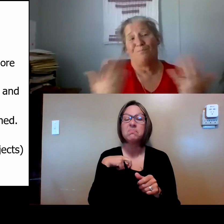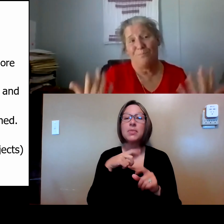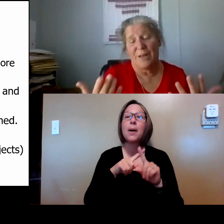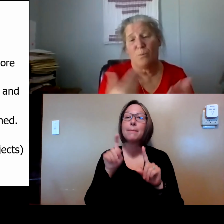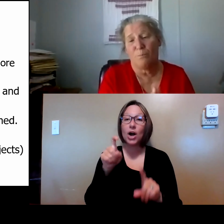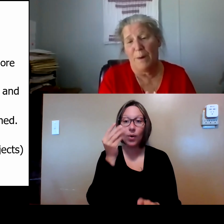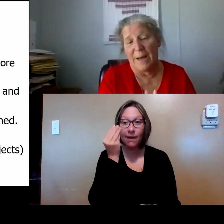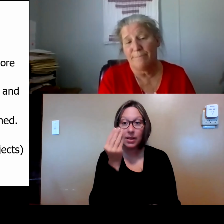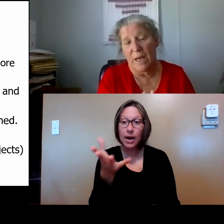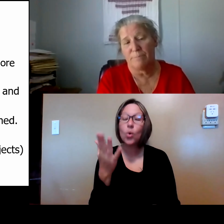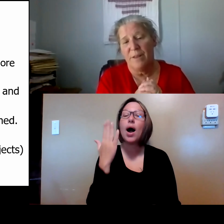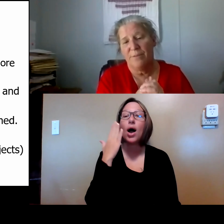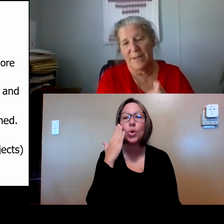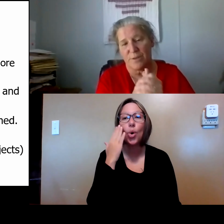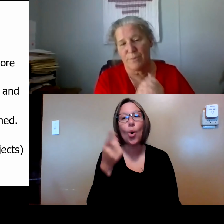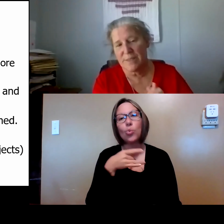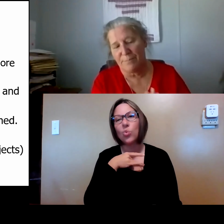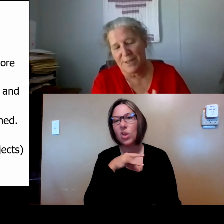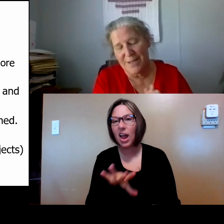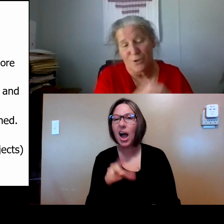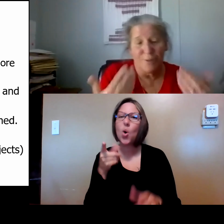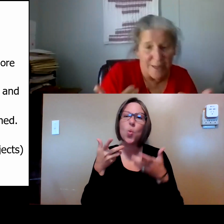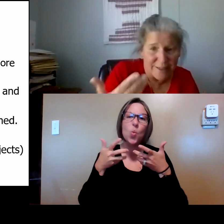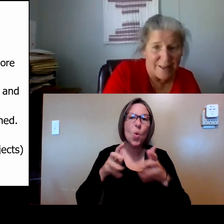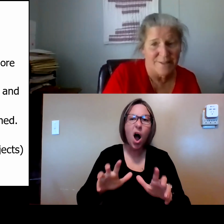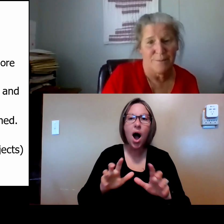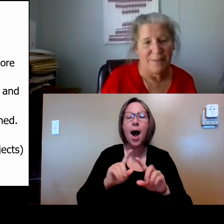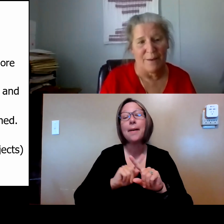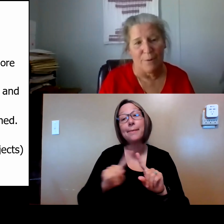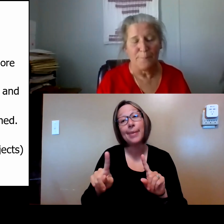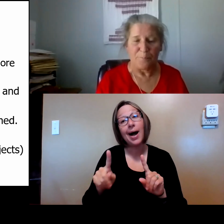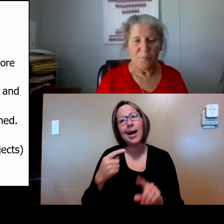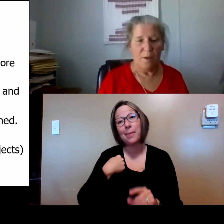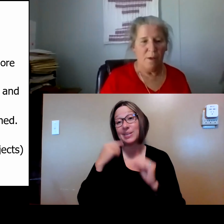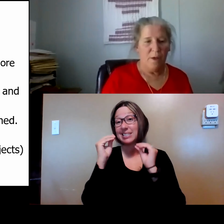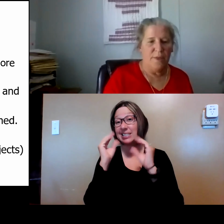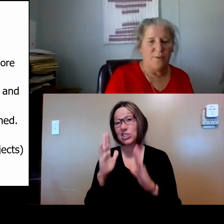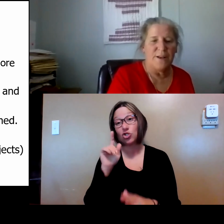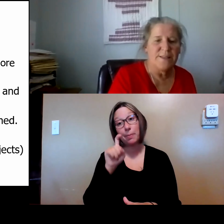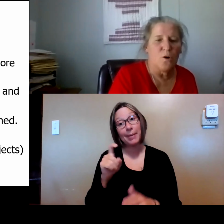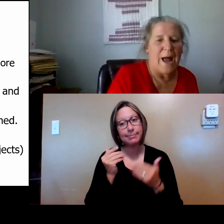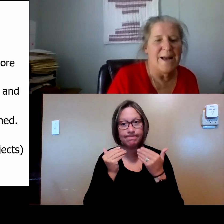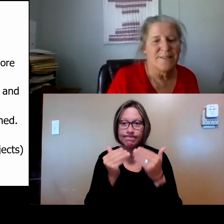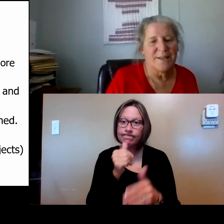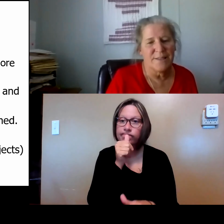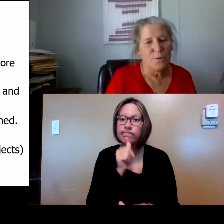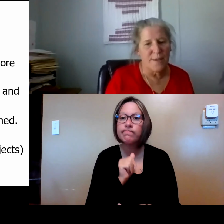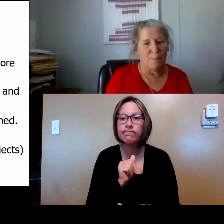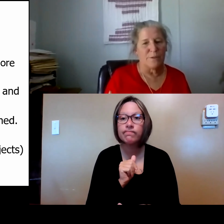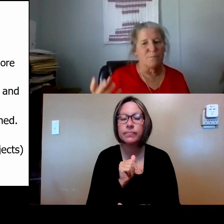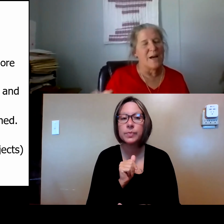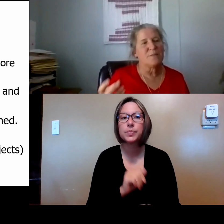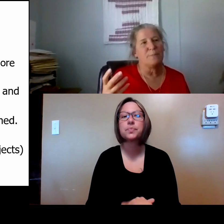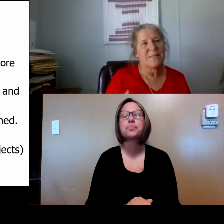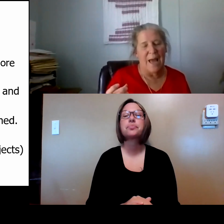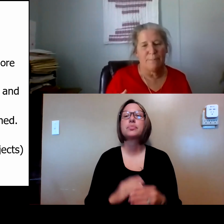this, but that's the reason I'm the teacher, and it has to be that way. Then the physical access to